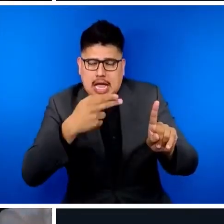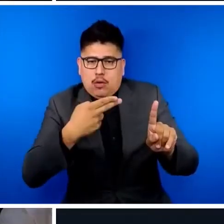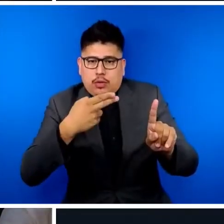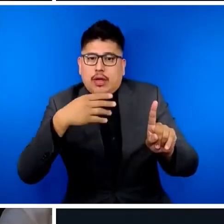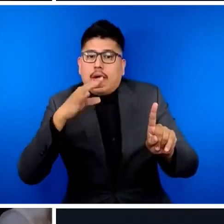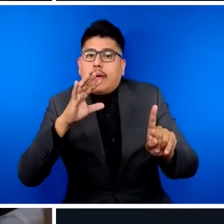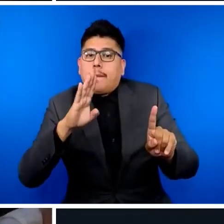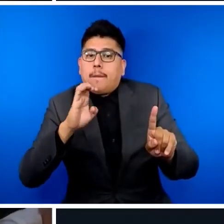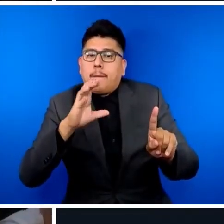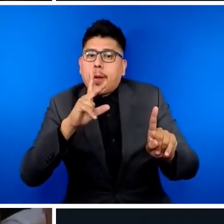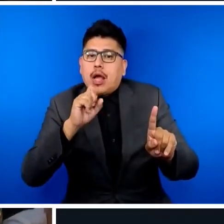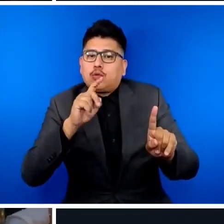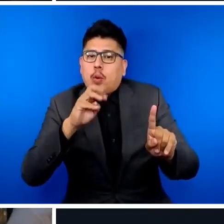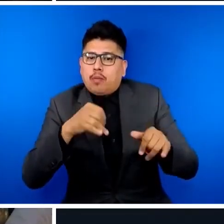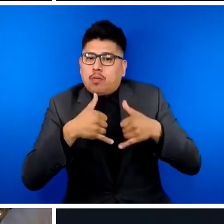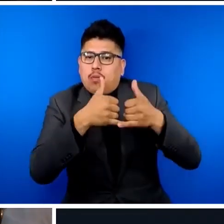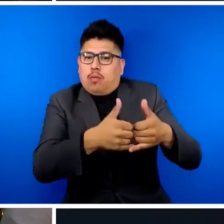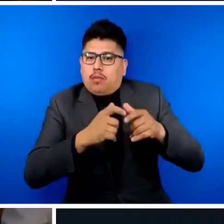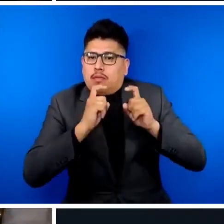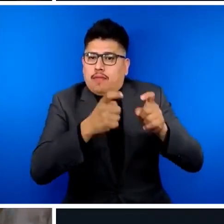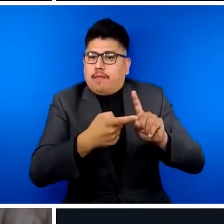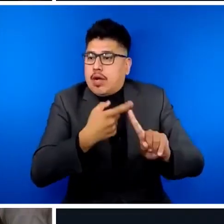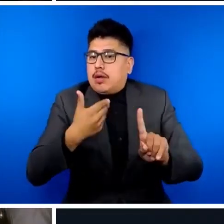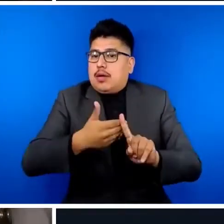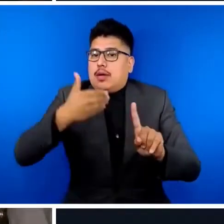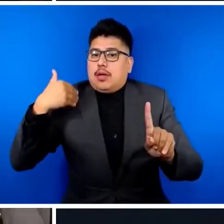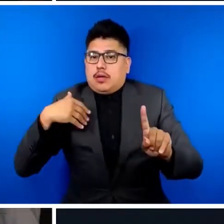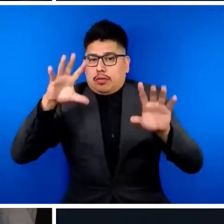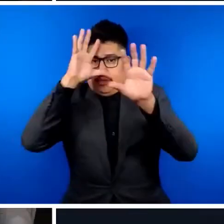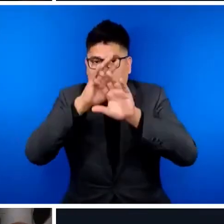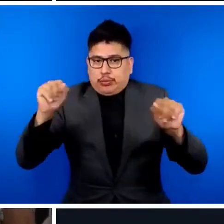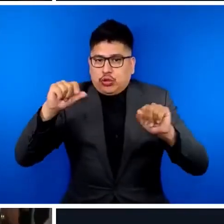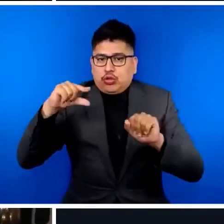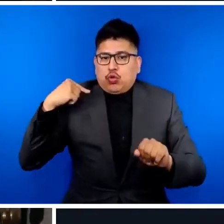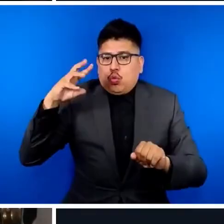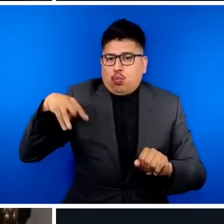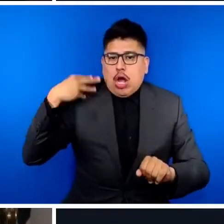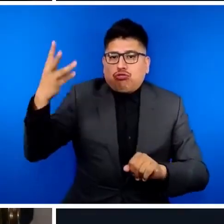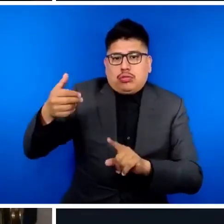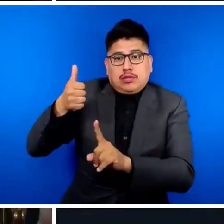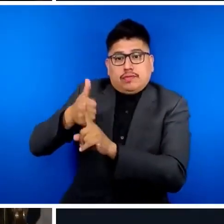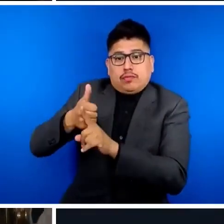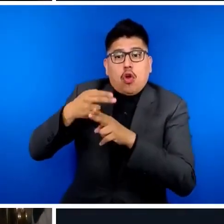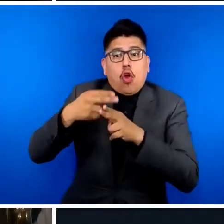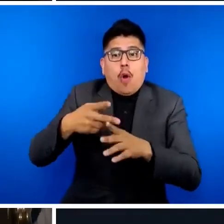late, great President George Washington himself. It's called the Purple Heart.